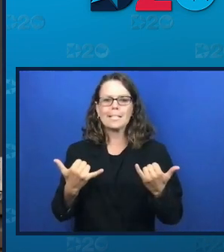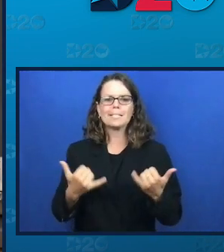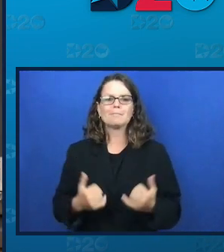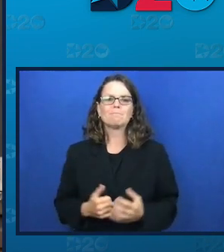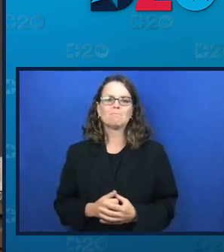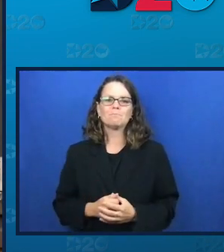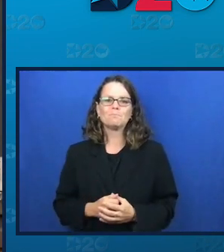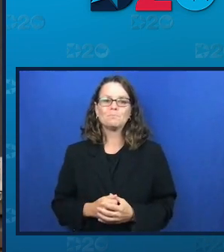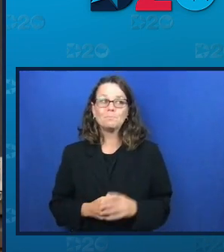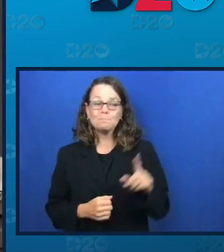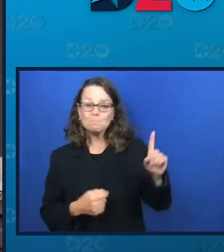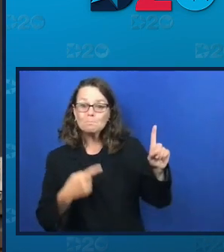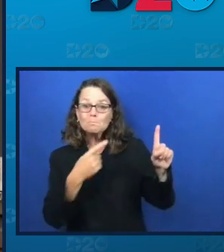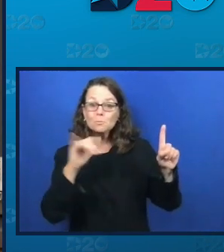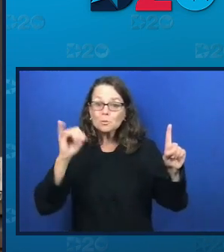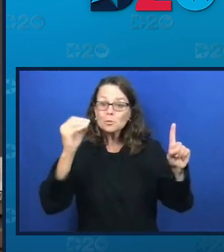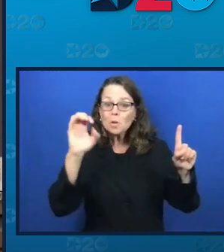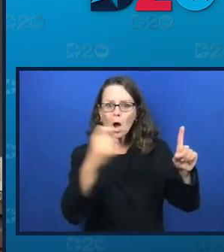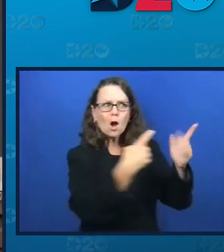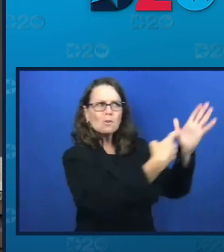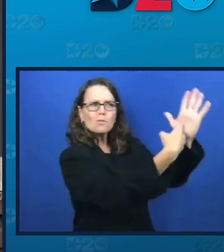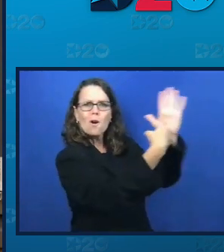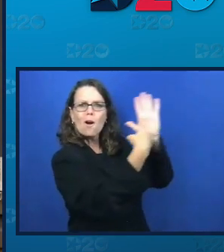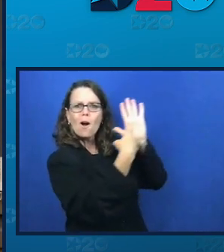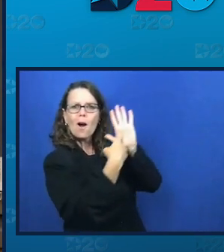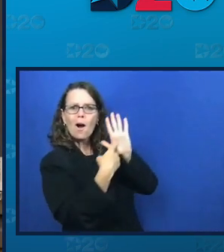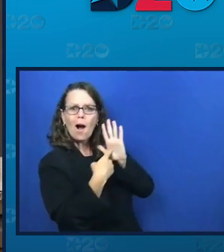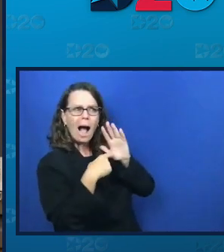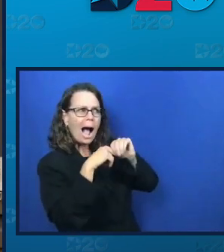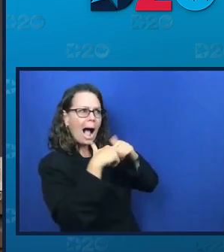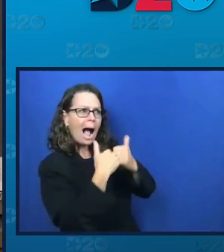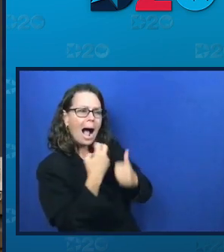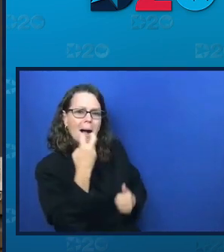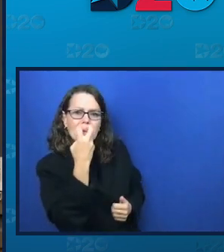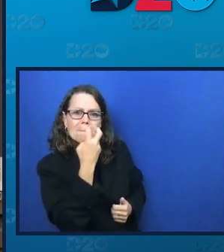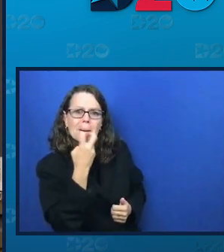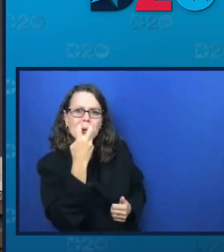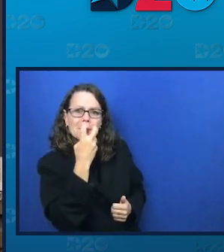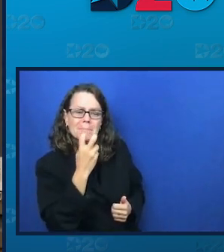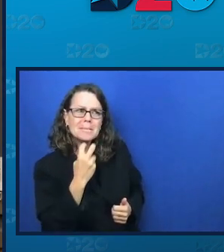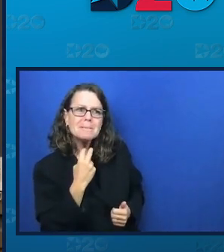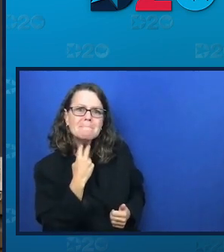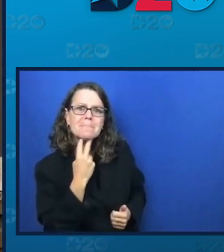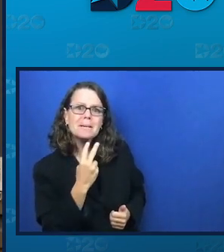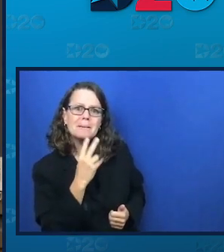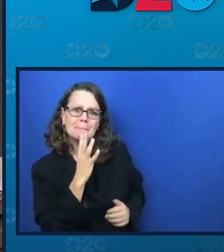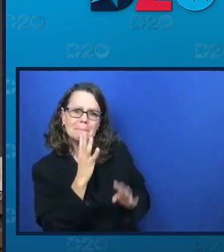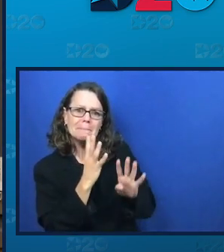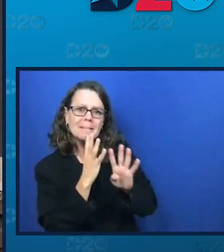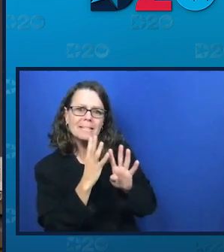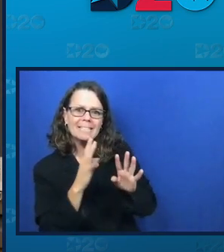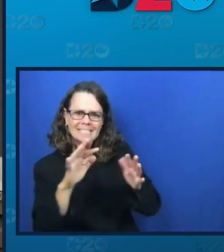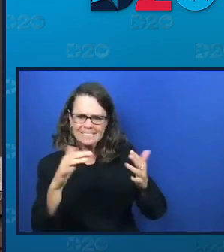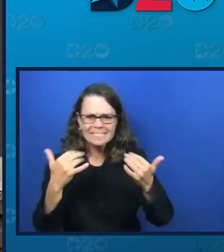About the future, about our future. My family often says when the world feels